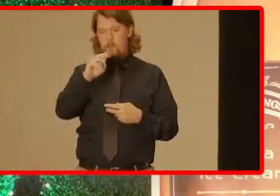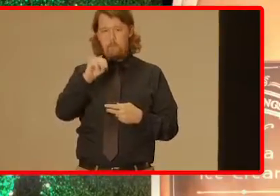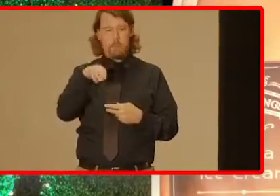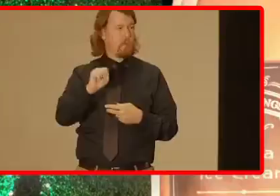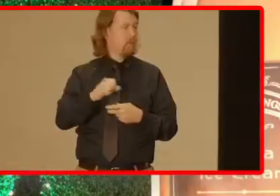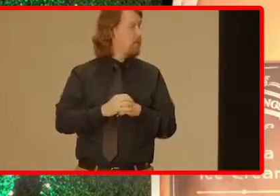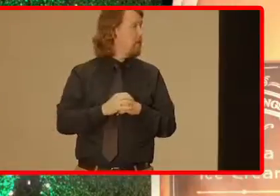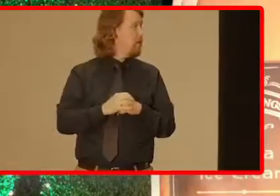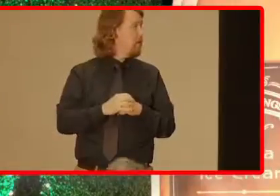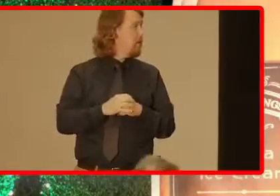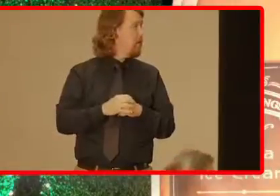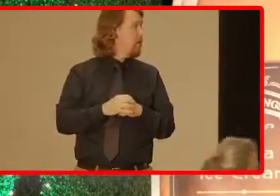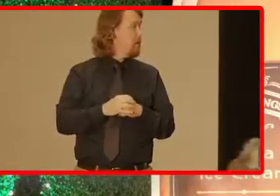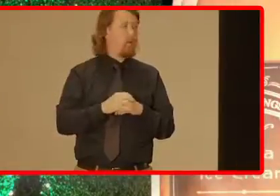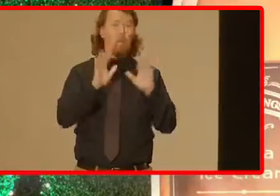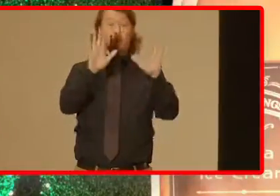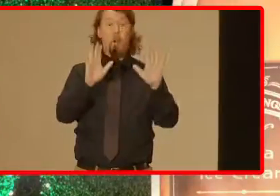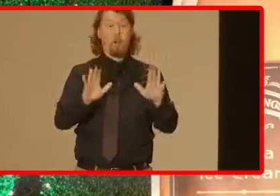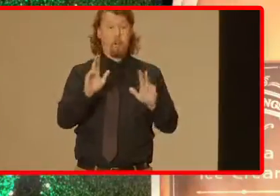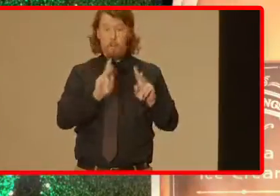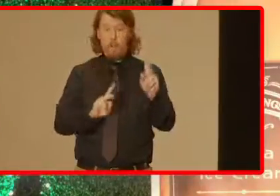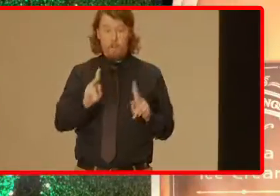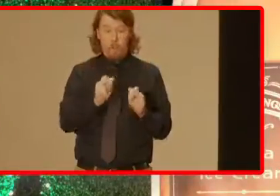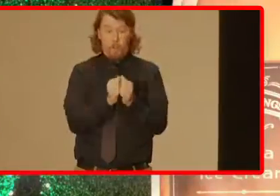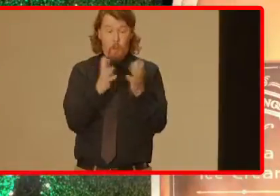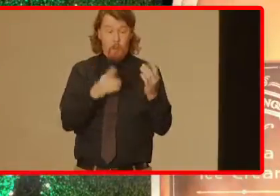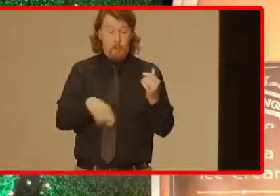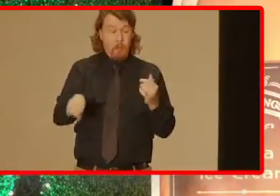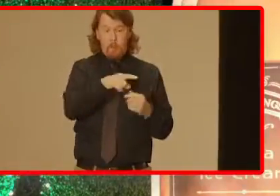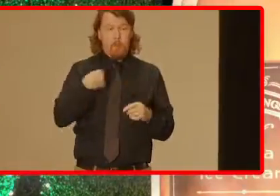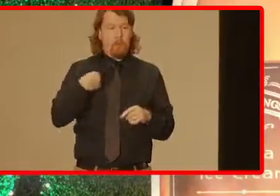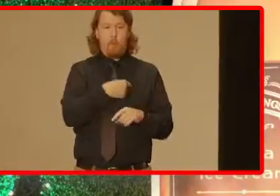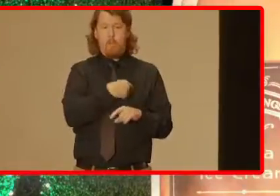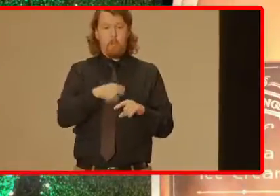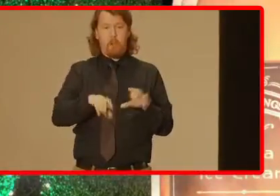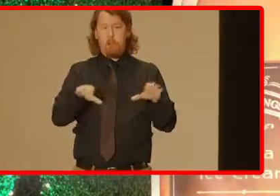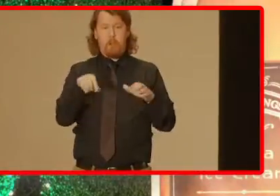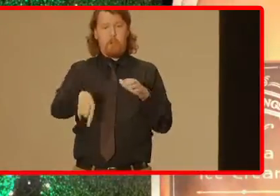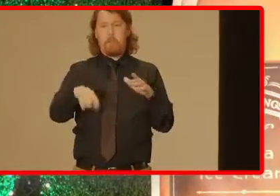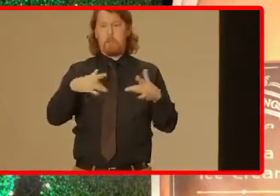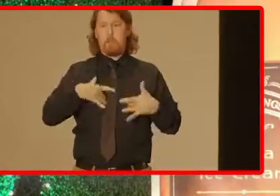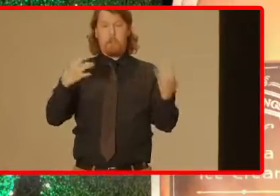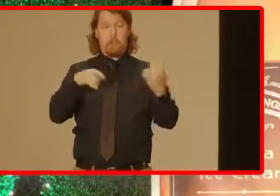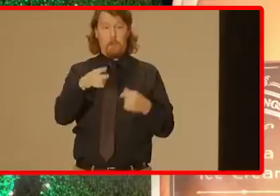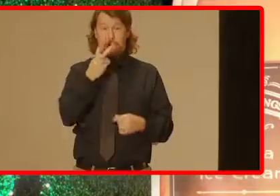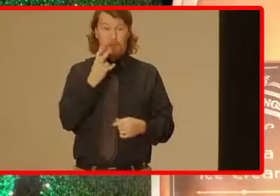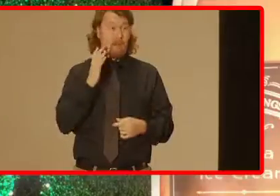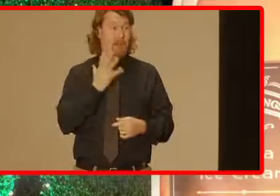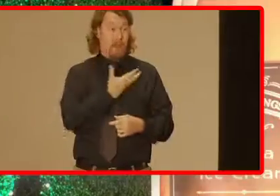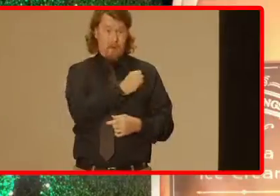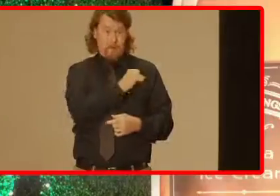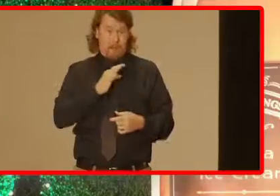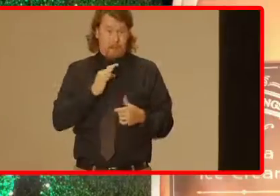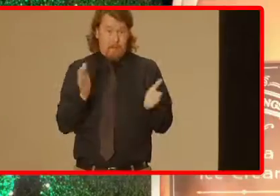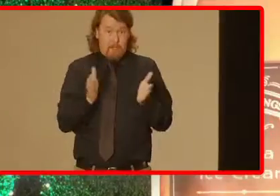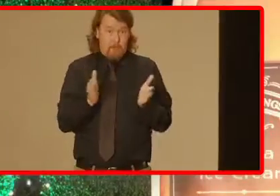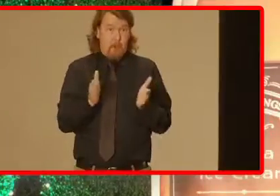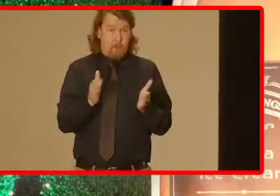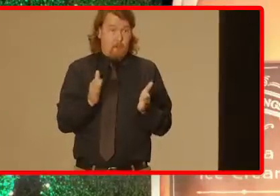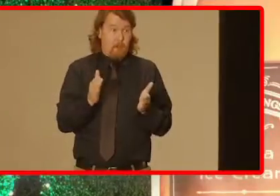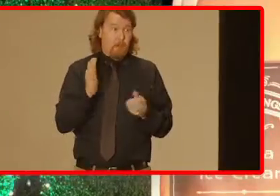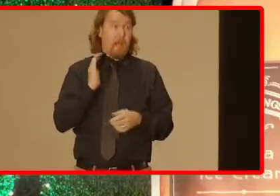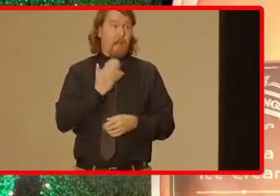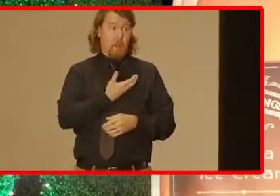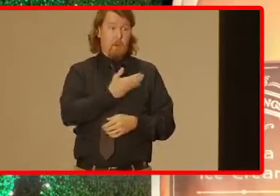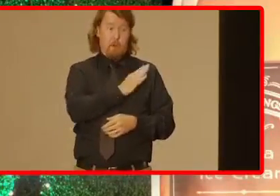Without these remarkable people, we would not be able to put on this event. As you can see, our staff is small, our